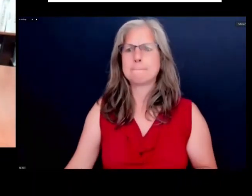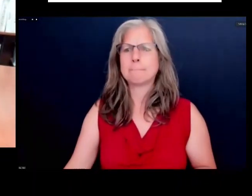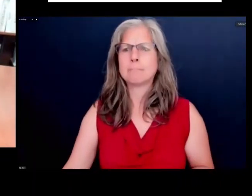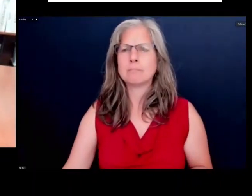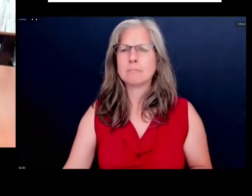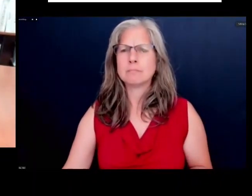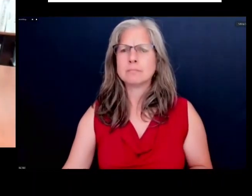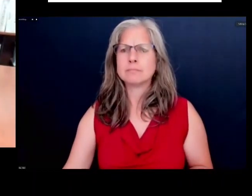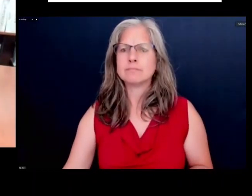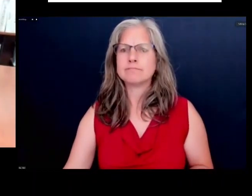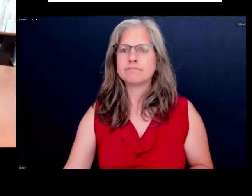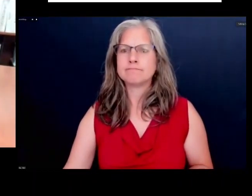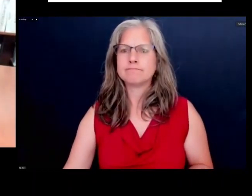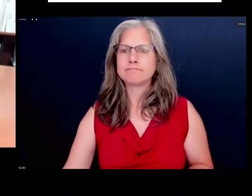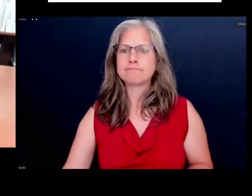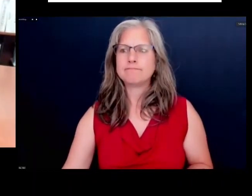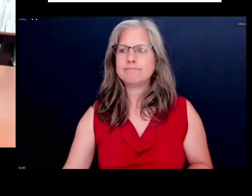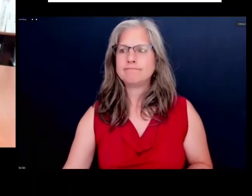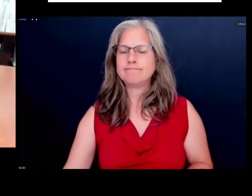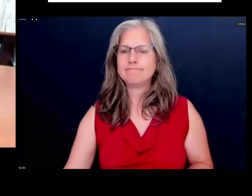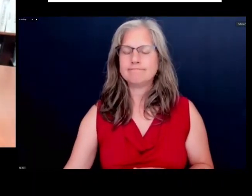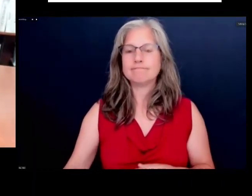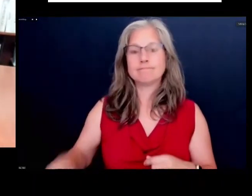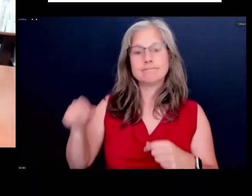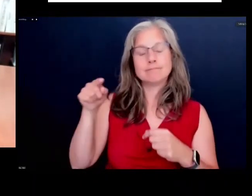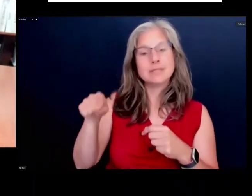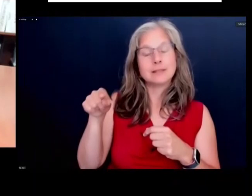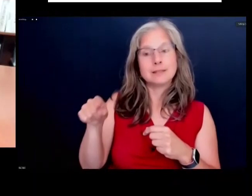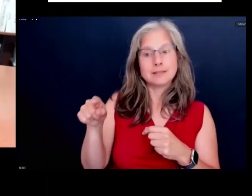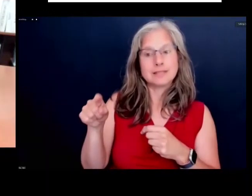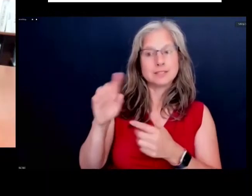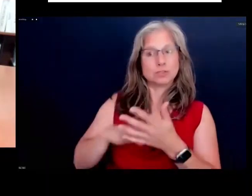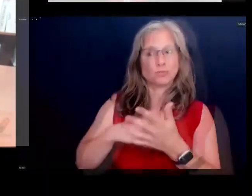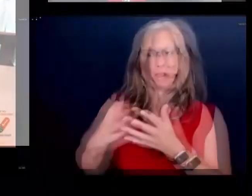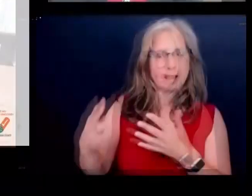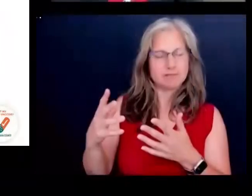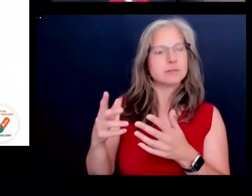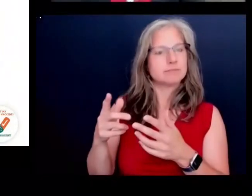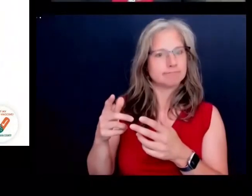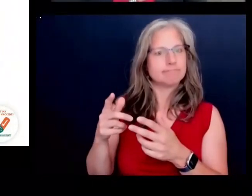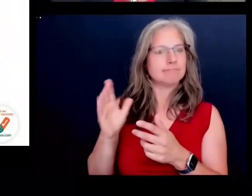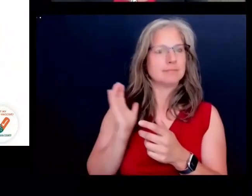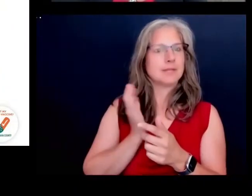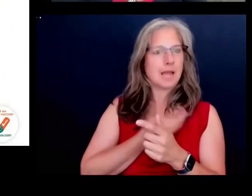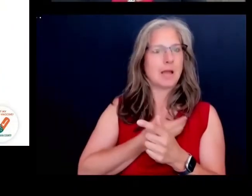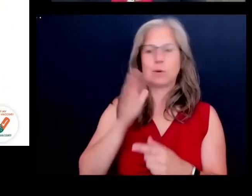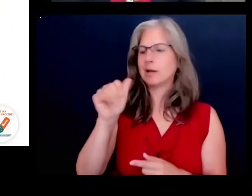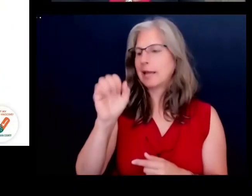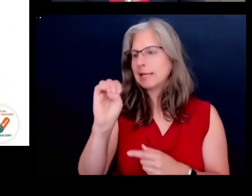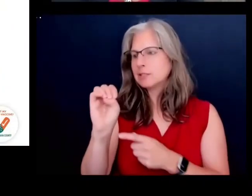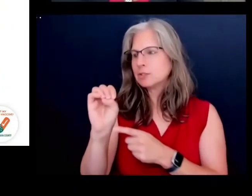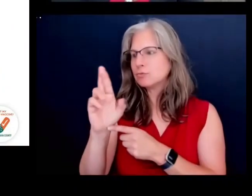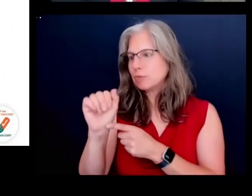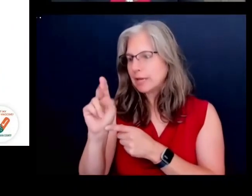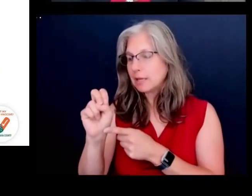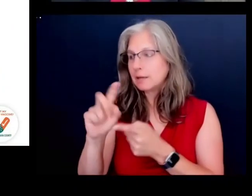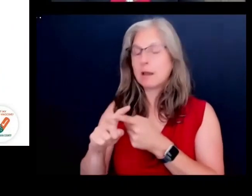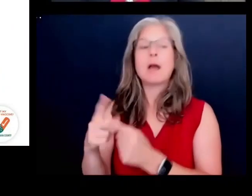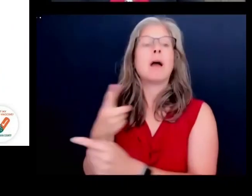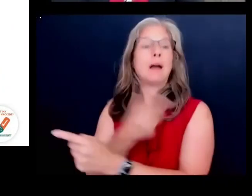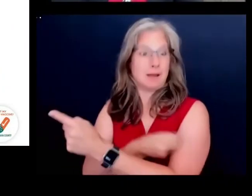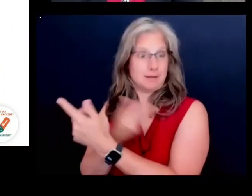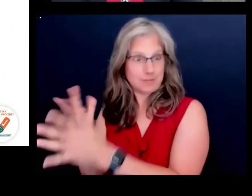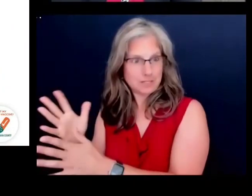this is a graph that describes our case rate among vaccinated